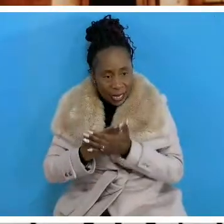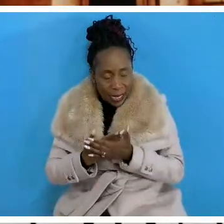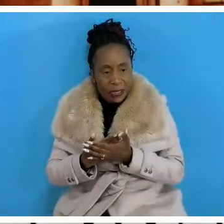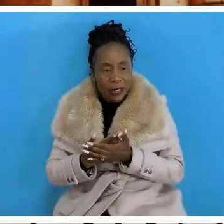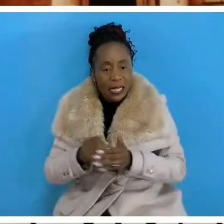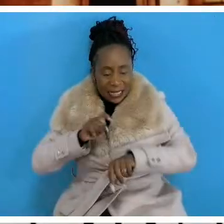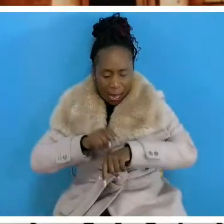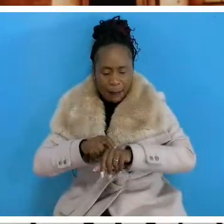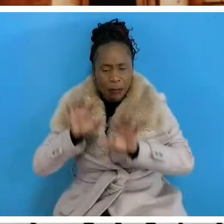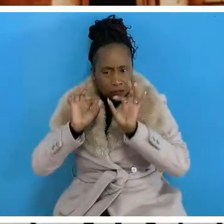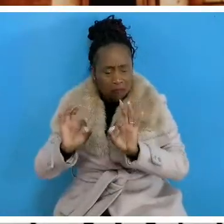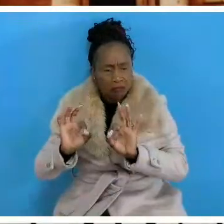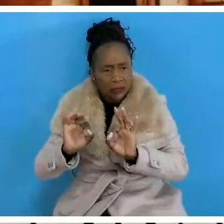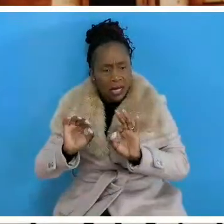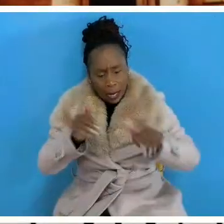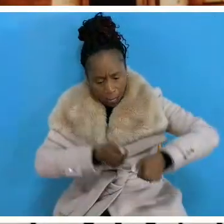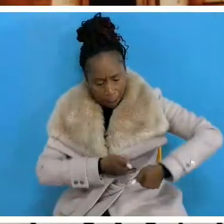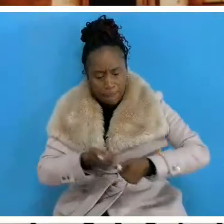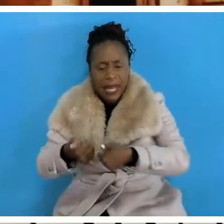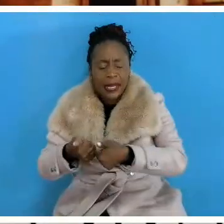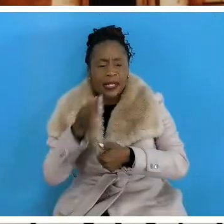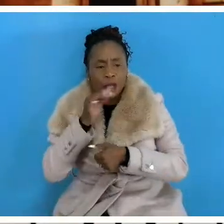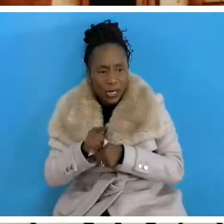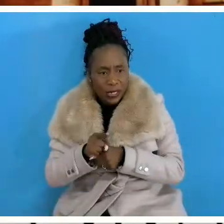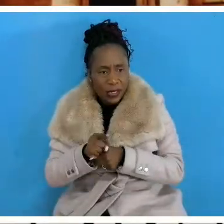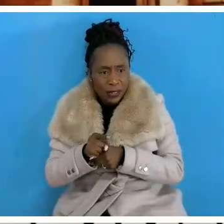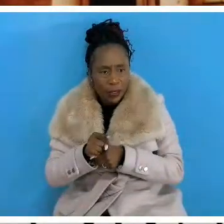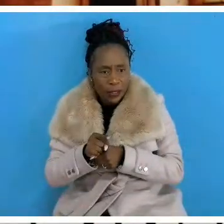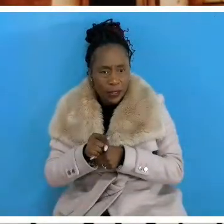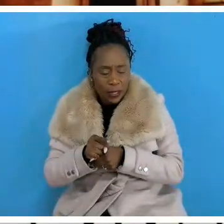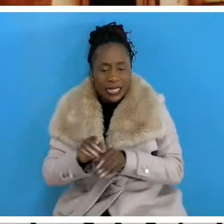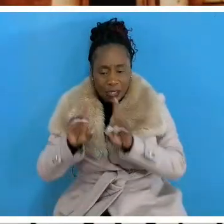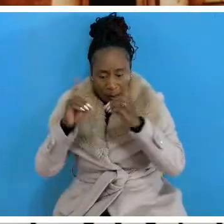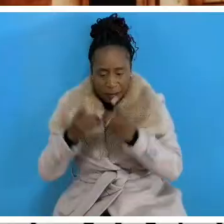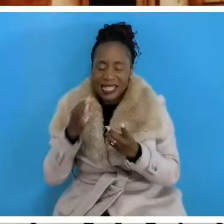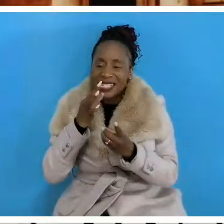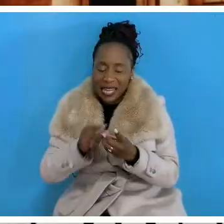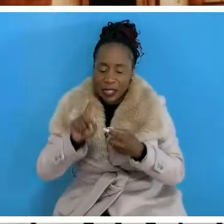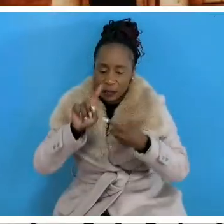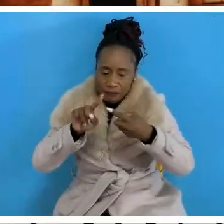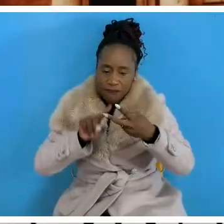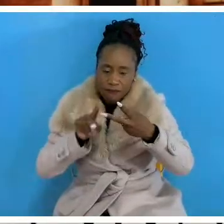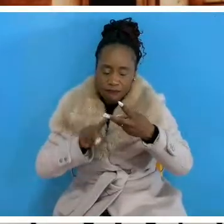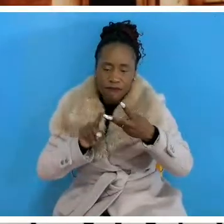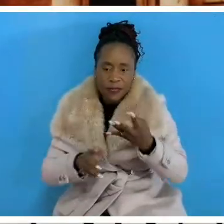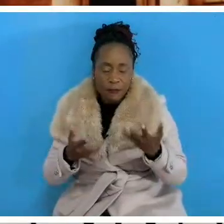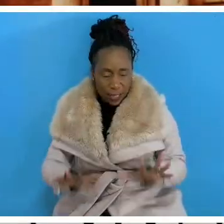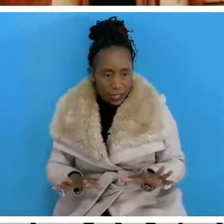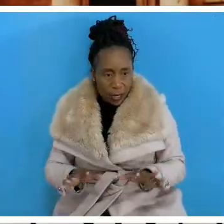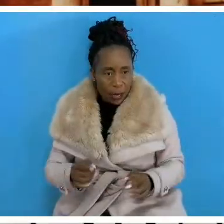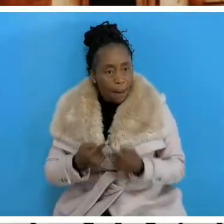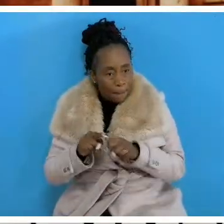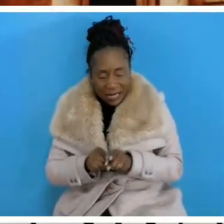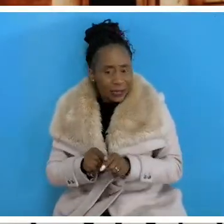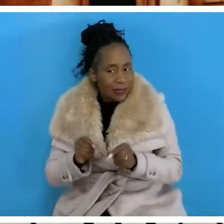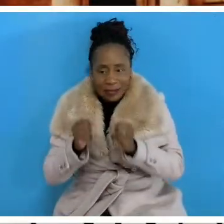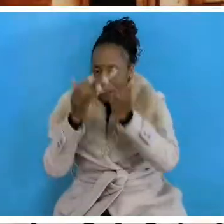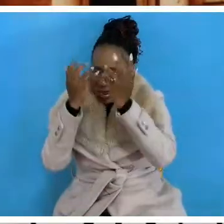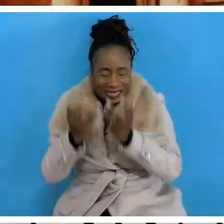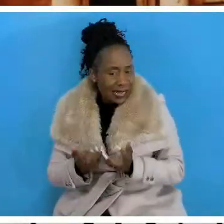appropriate time, come back and say, this is what we got from the department. But the budget that is